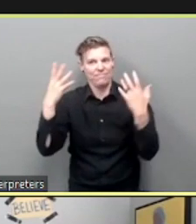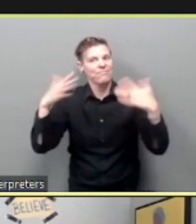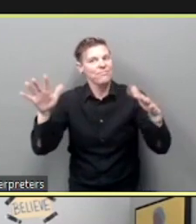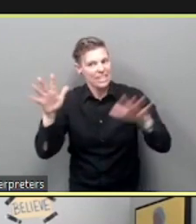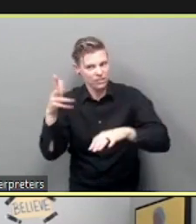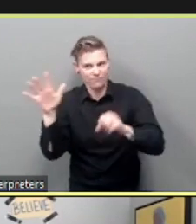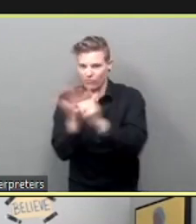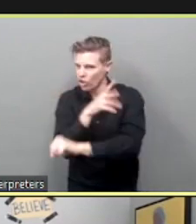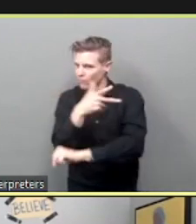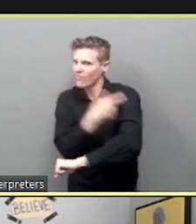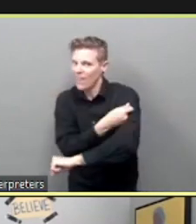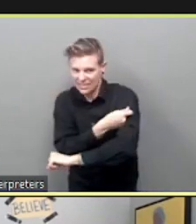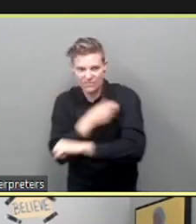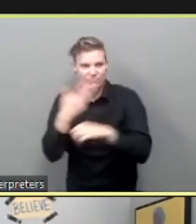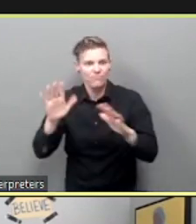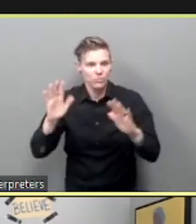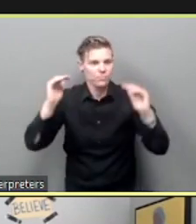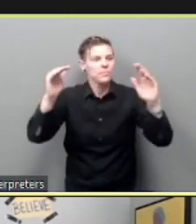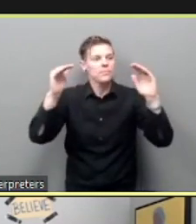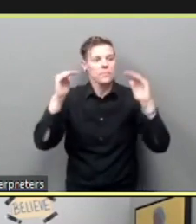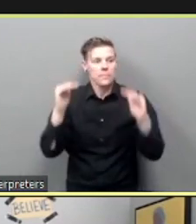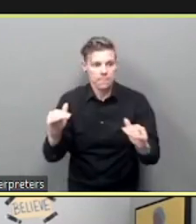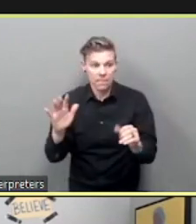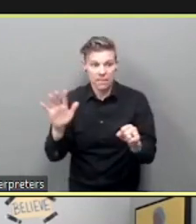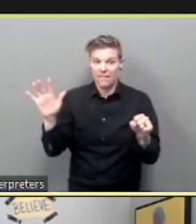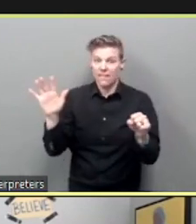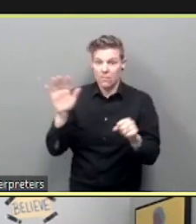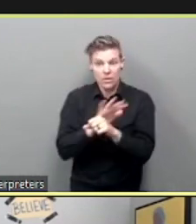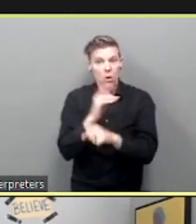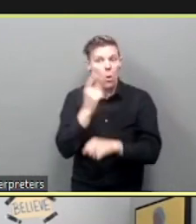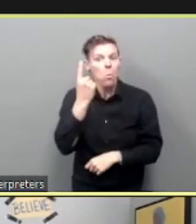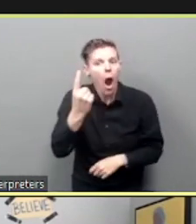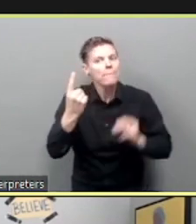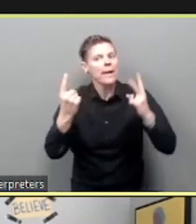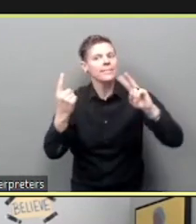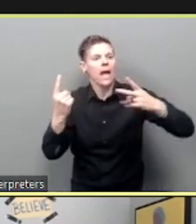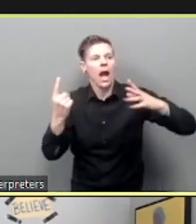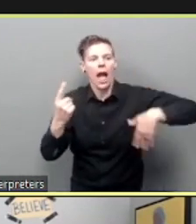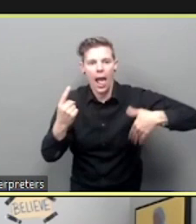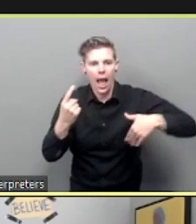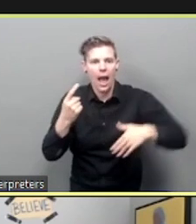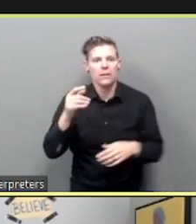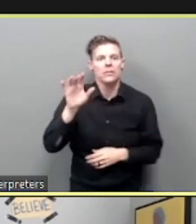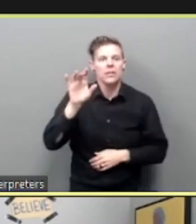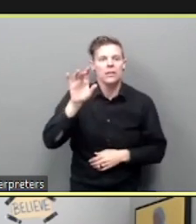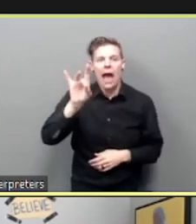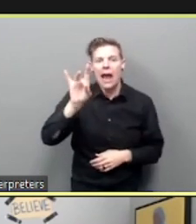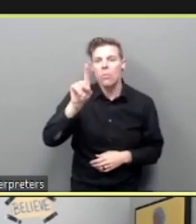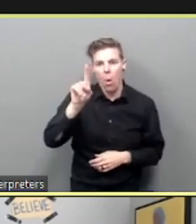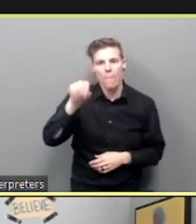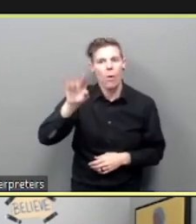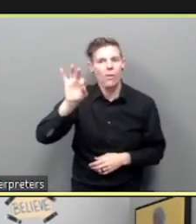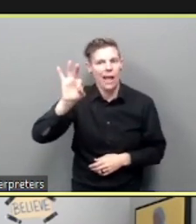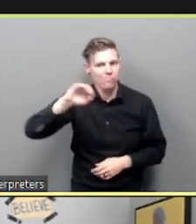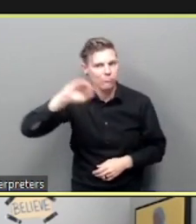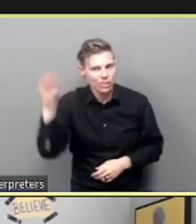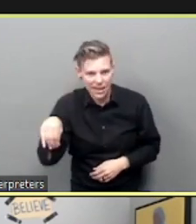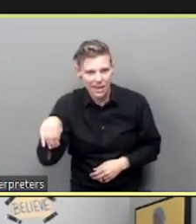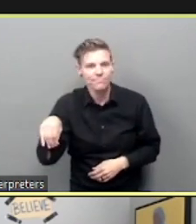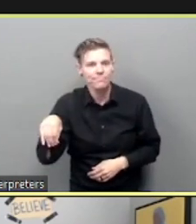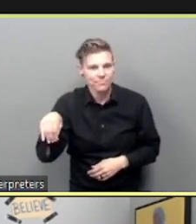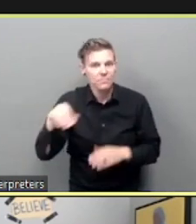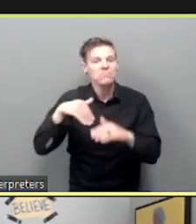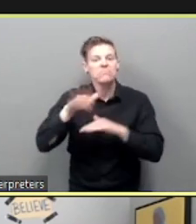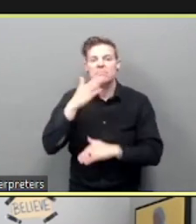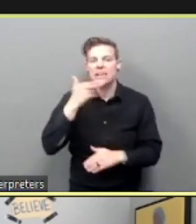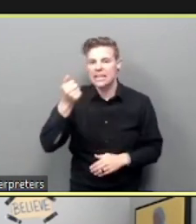vaccinated people, 81.9% of New Mexicans 18 and over, and 62.4% of New Mexicans 12 to